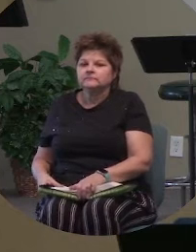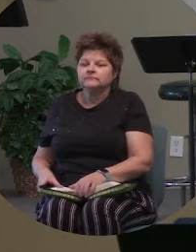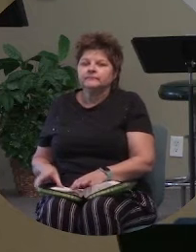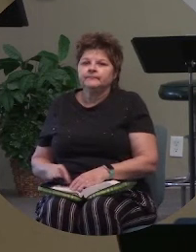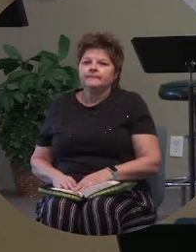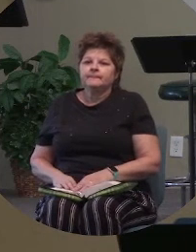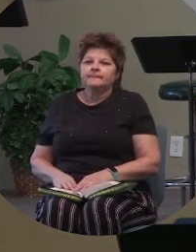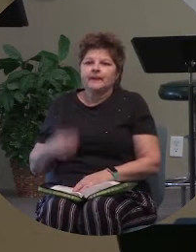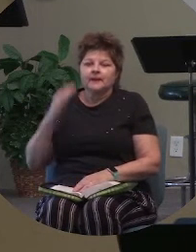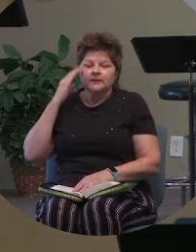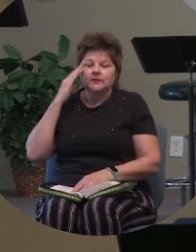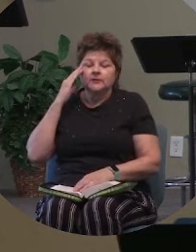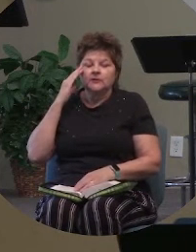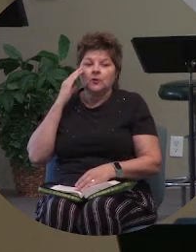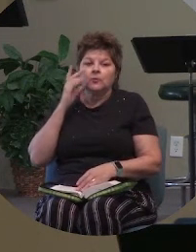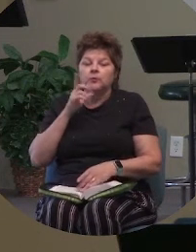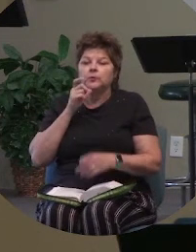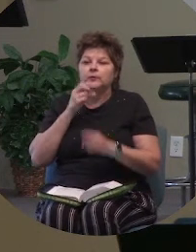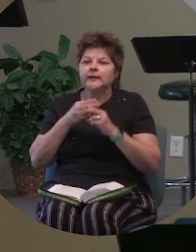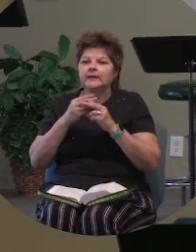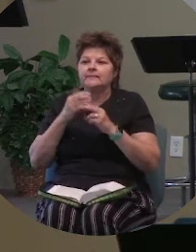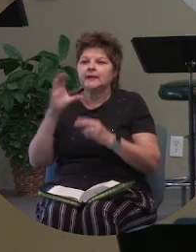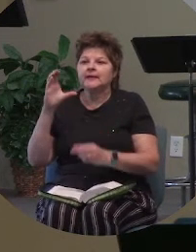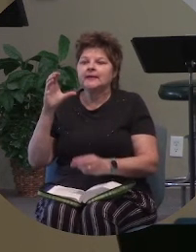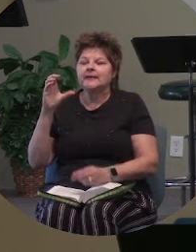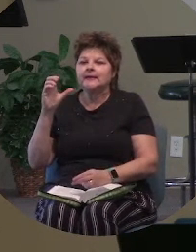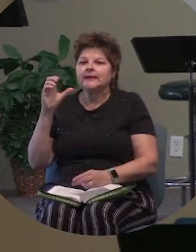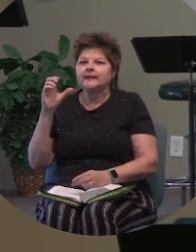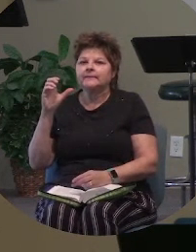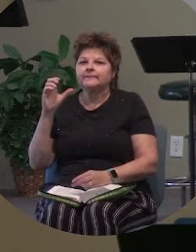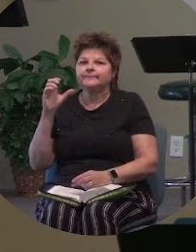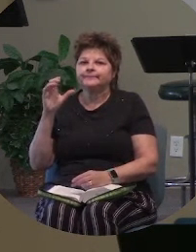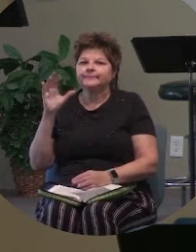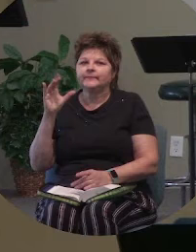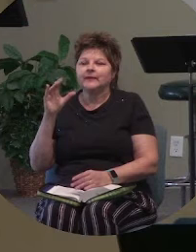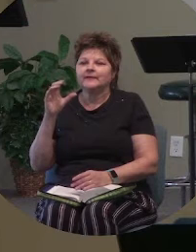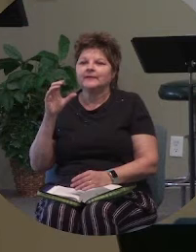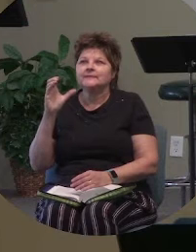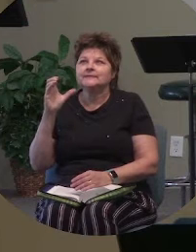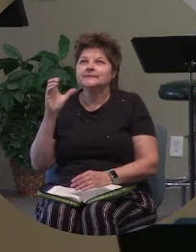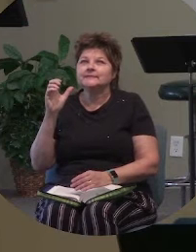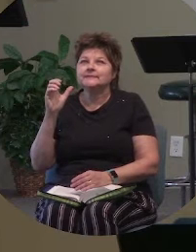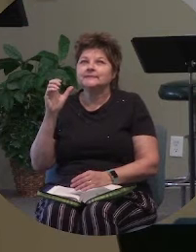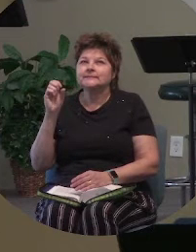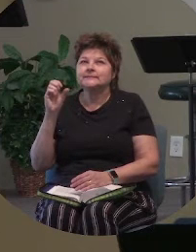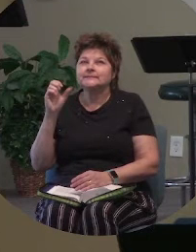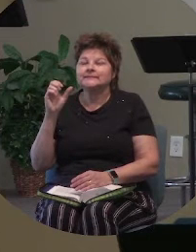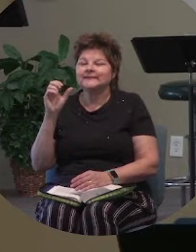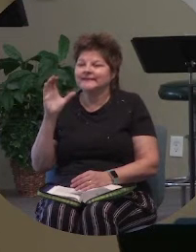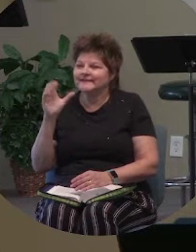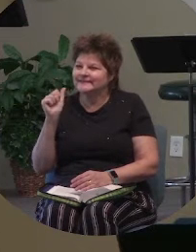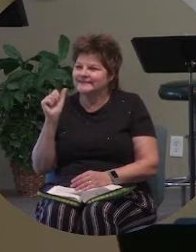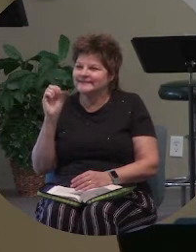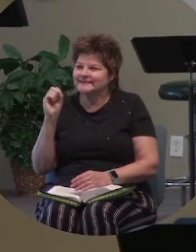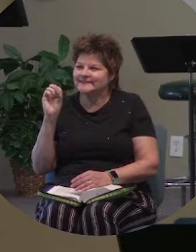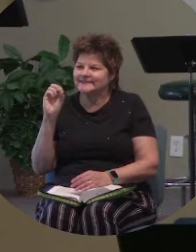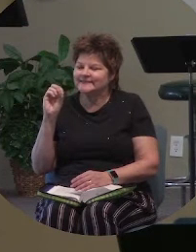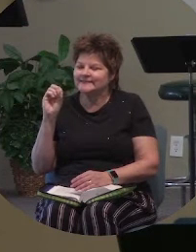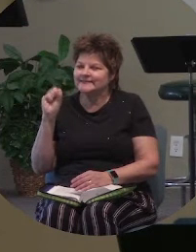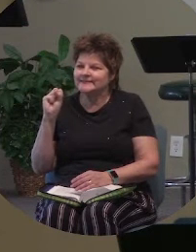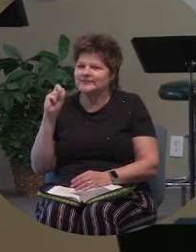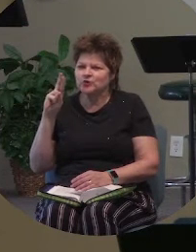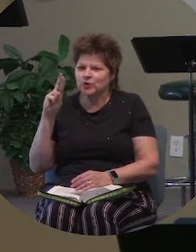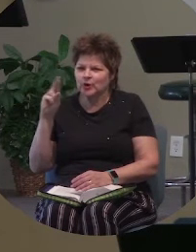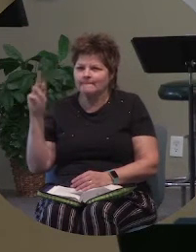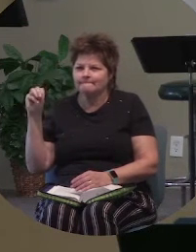Do you guys know who Cesar Millan is? He's the dog whisperer. He's probably the most famous dog trainer in all the